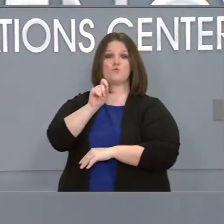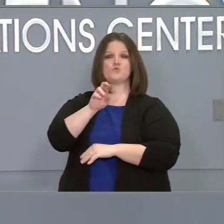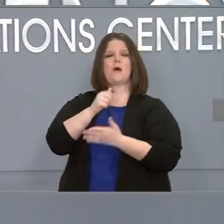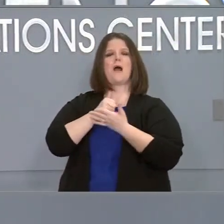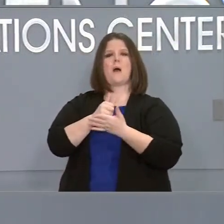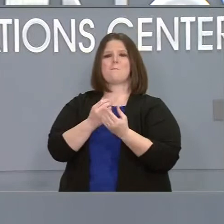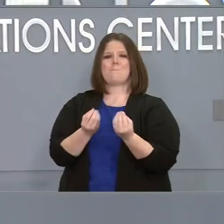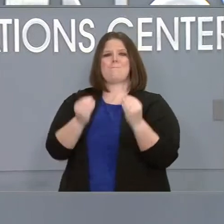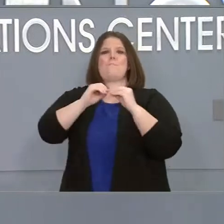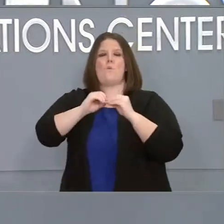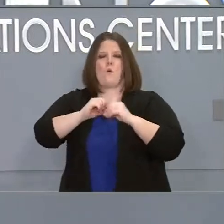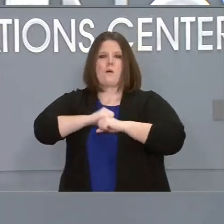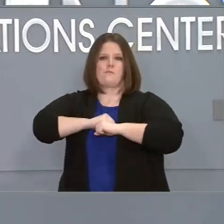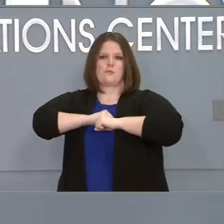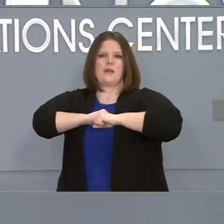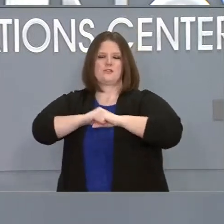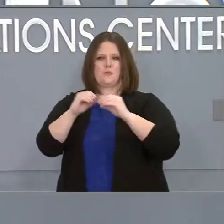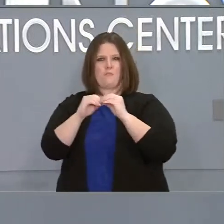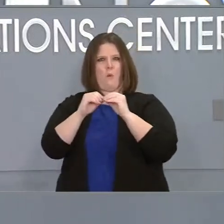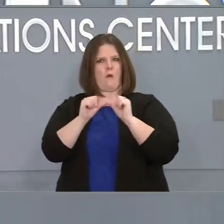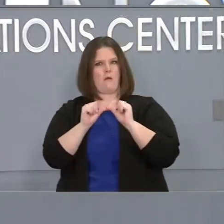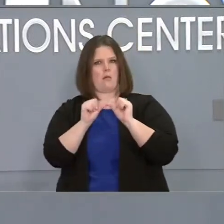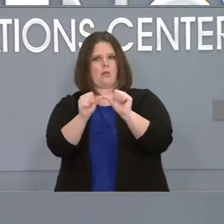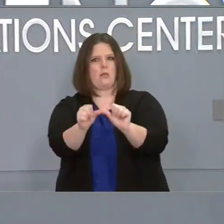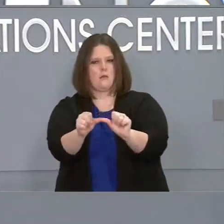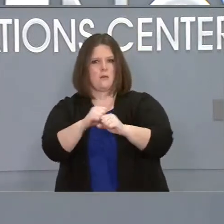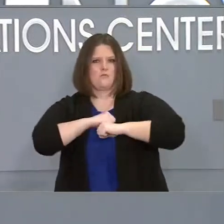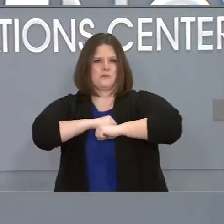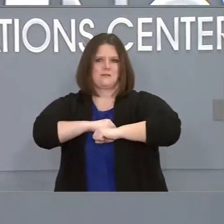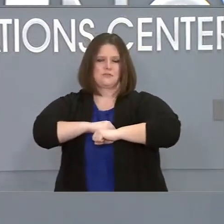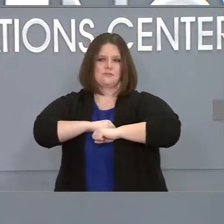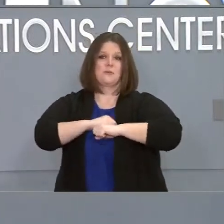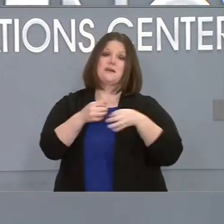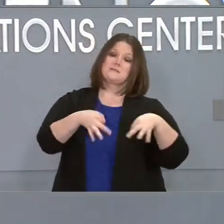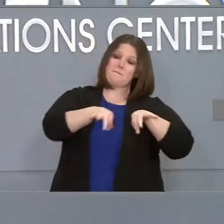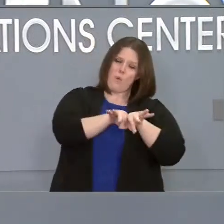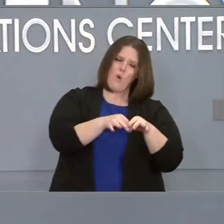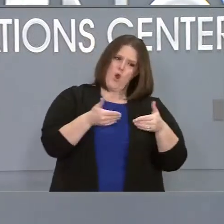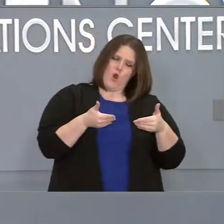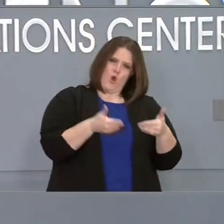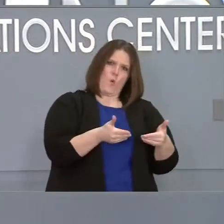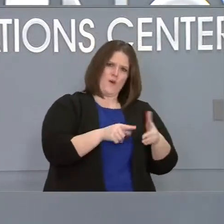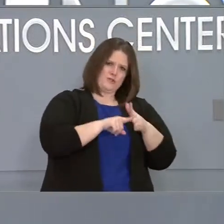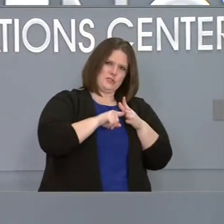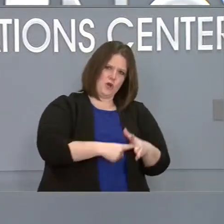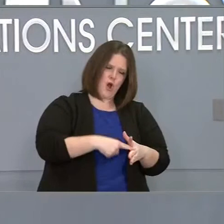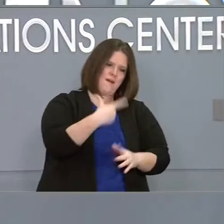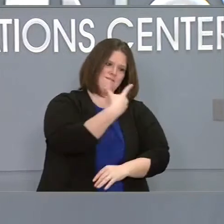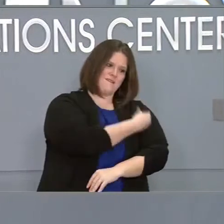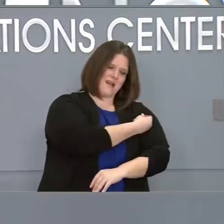extended protection. And so while it's important to get vaccinated and get started, it's really important